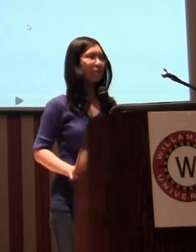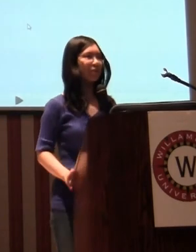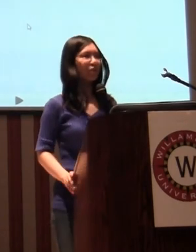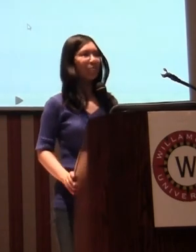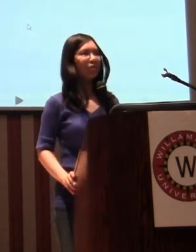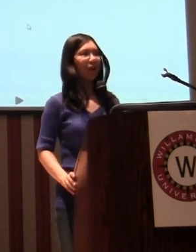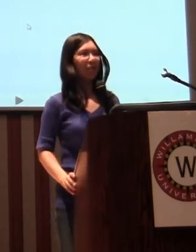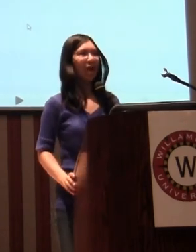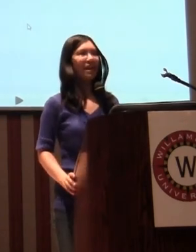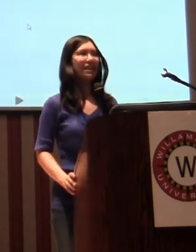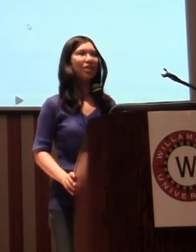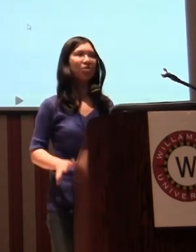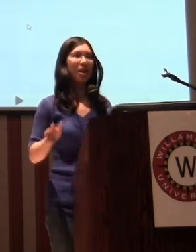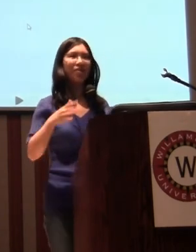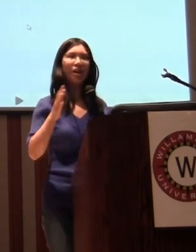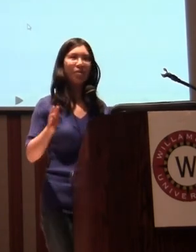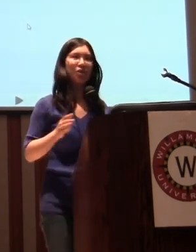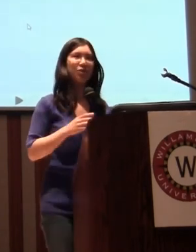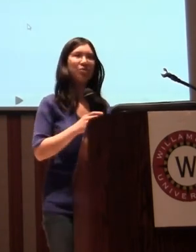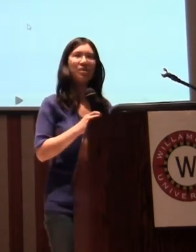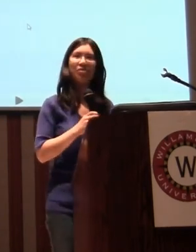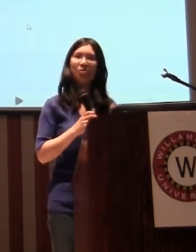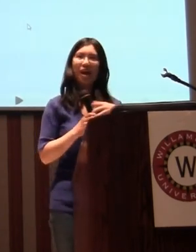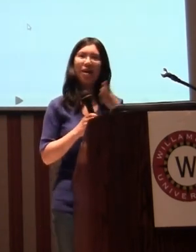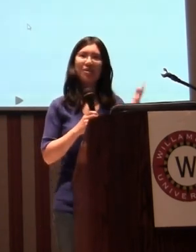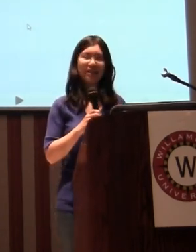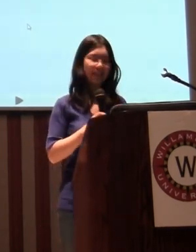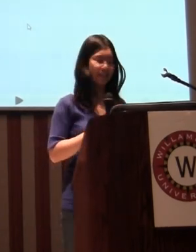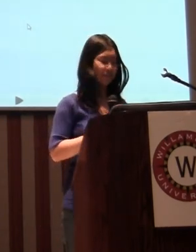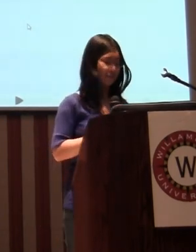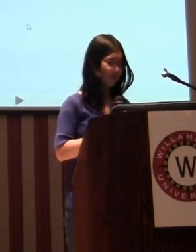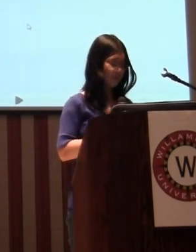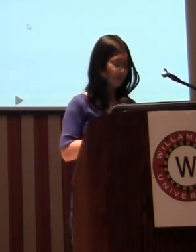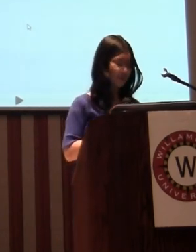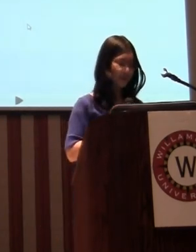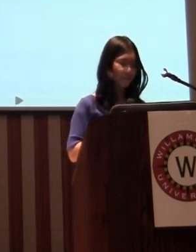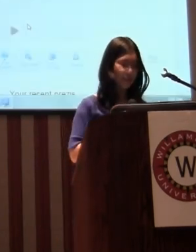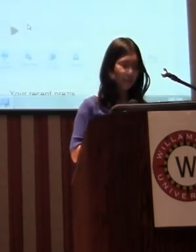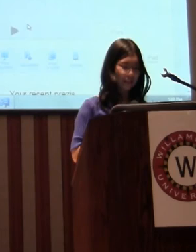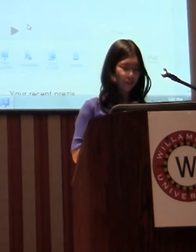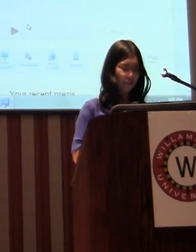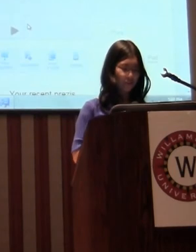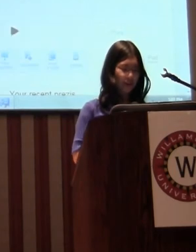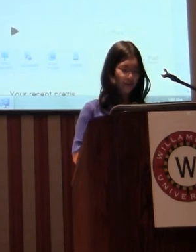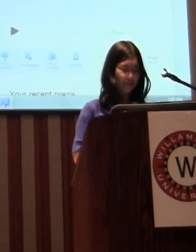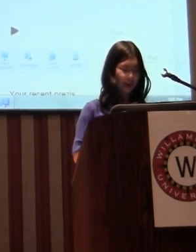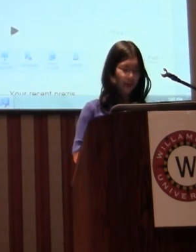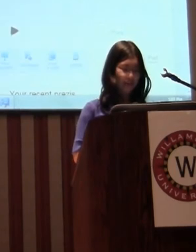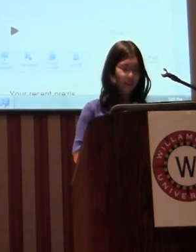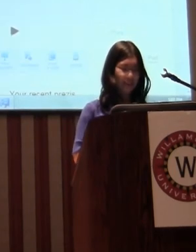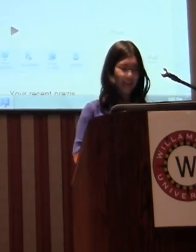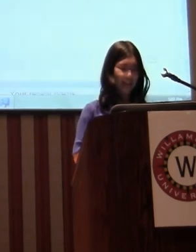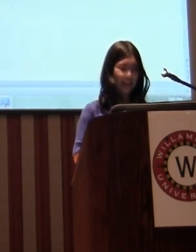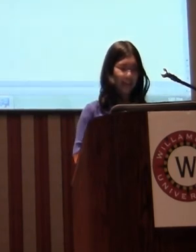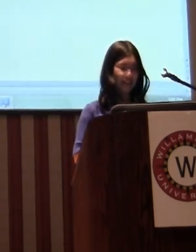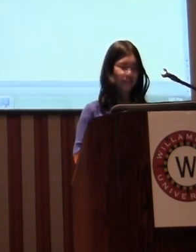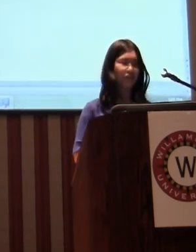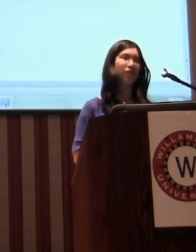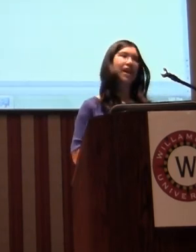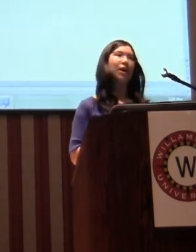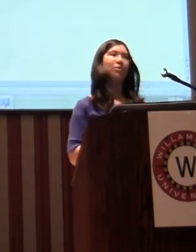How about we do a descriptive writing passage, kind of elementary school level perhaps, since that's the majority of people here. So we'll write about